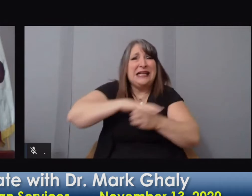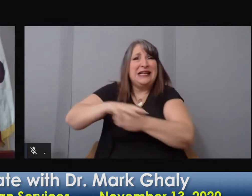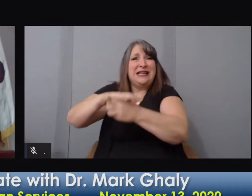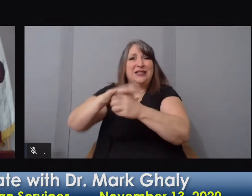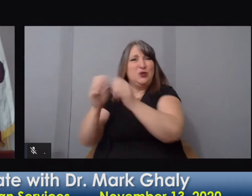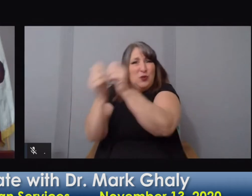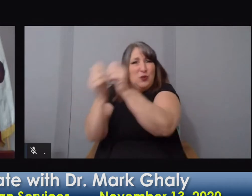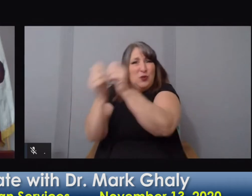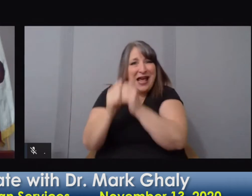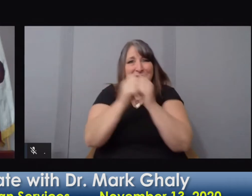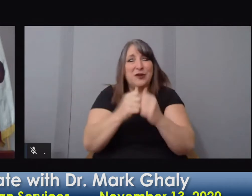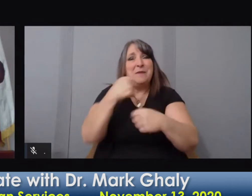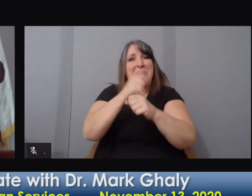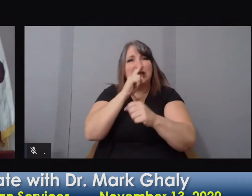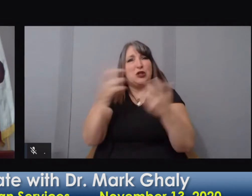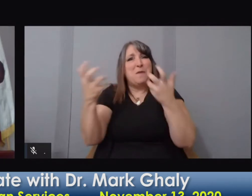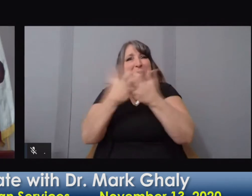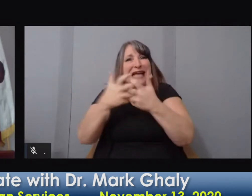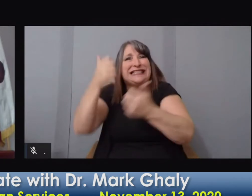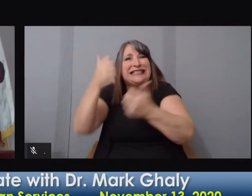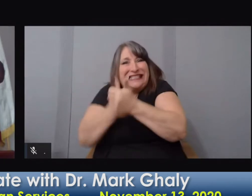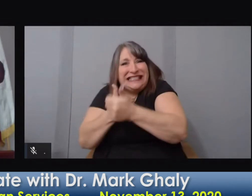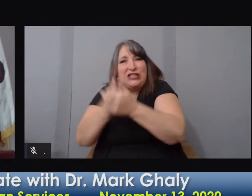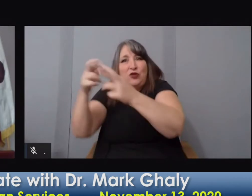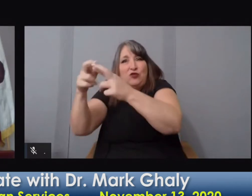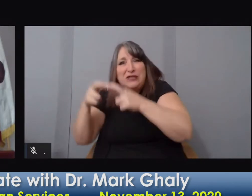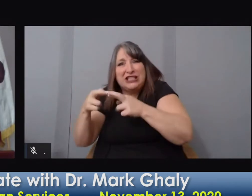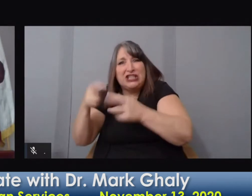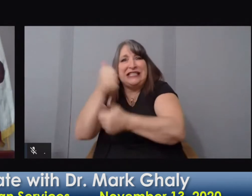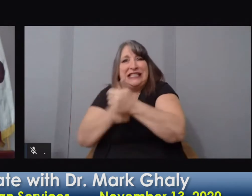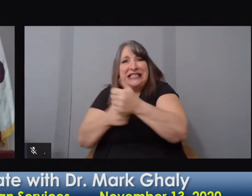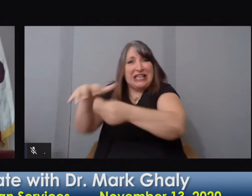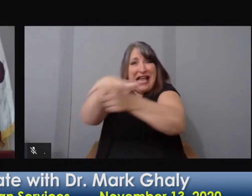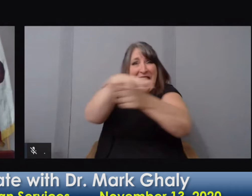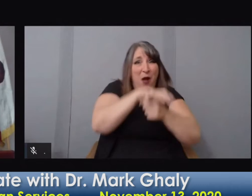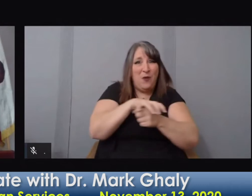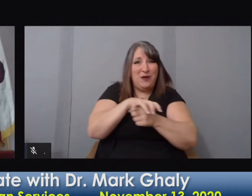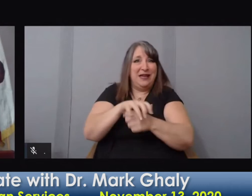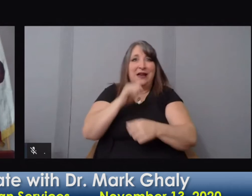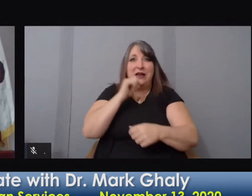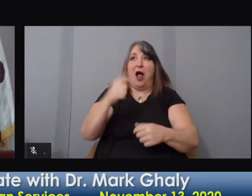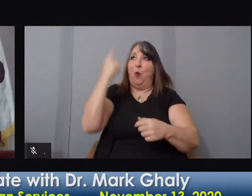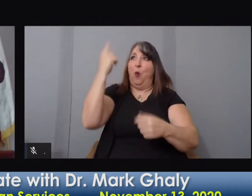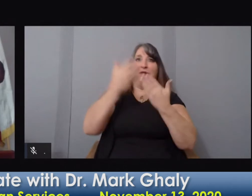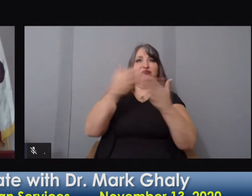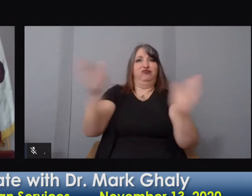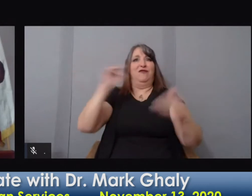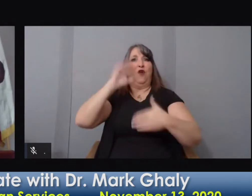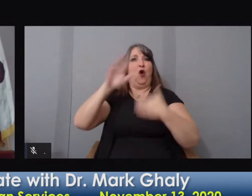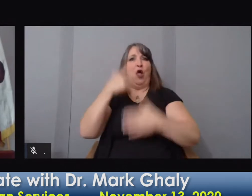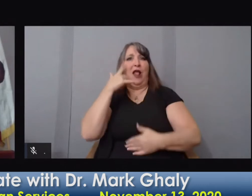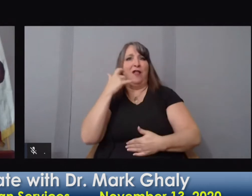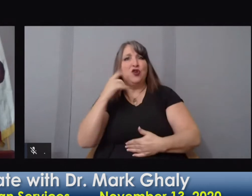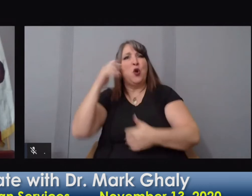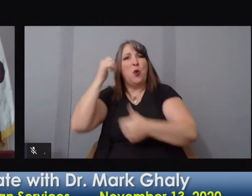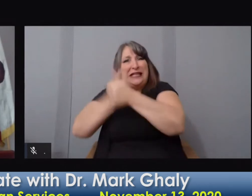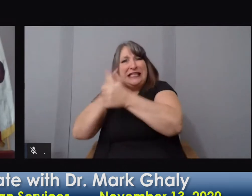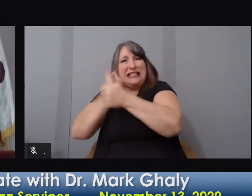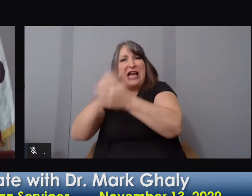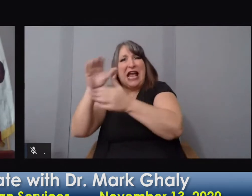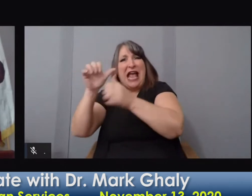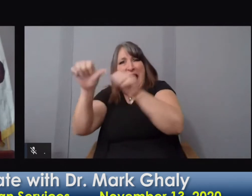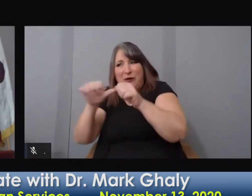appropriate for each county, for each region. And those are the elements that we may put in place. And it's